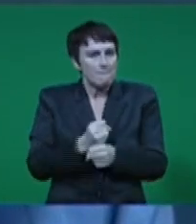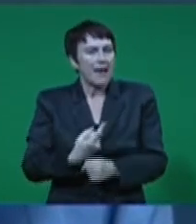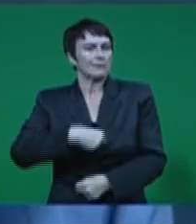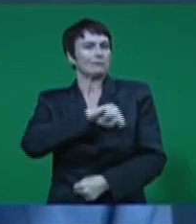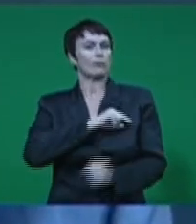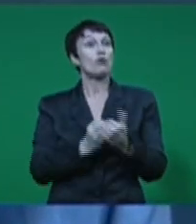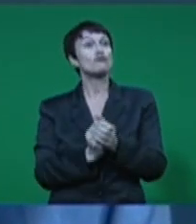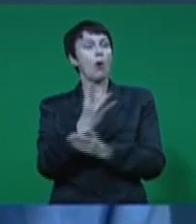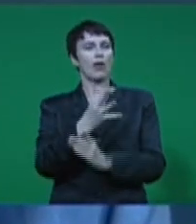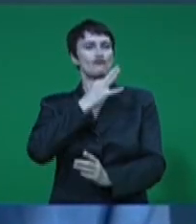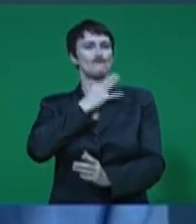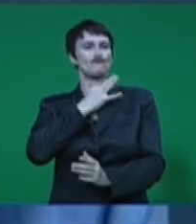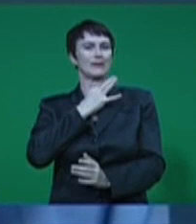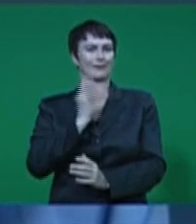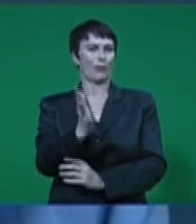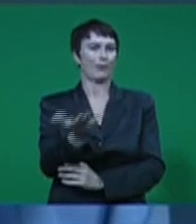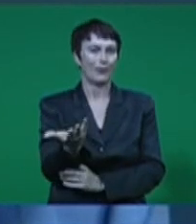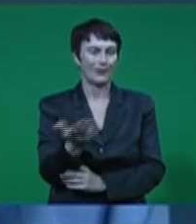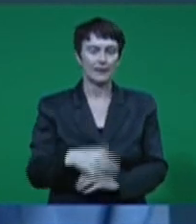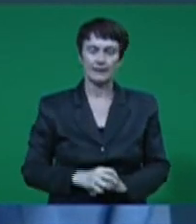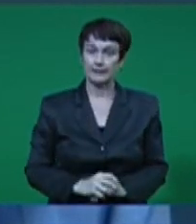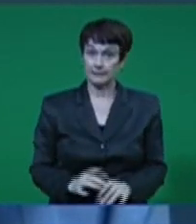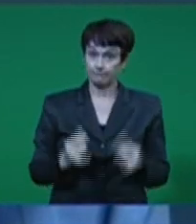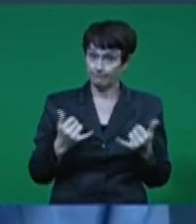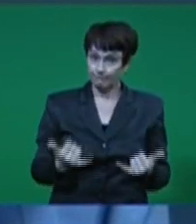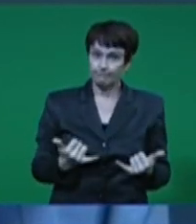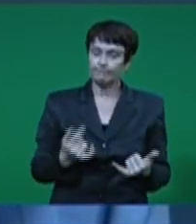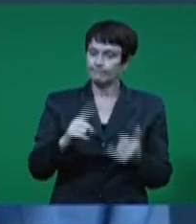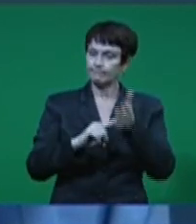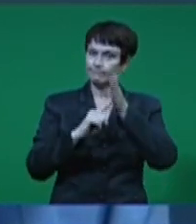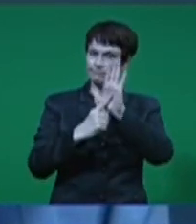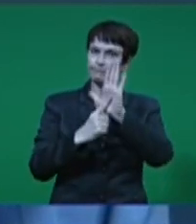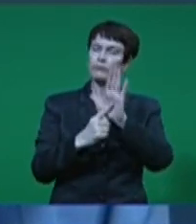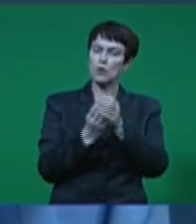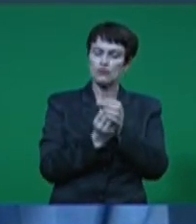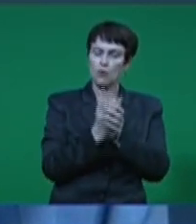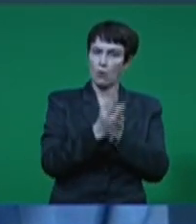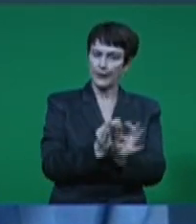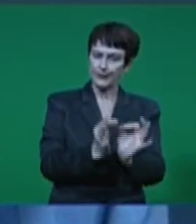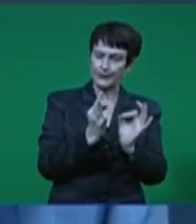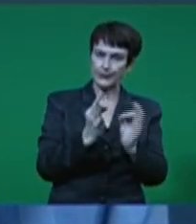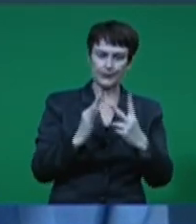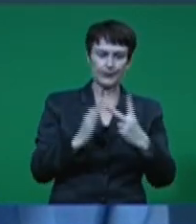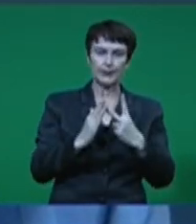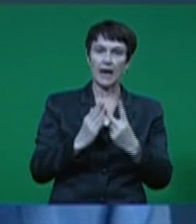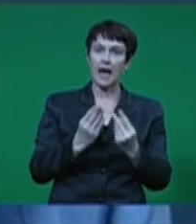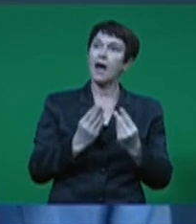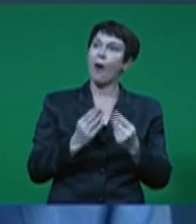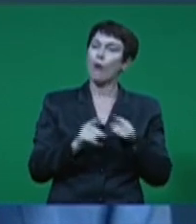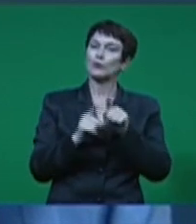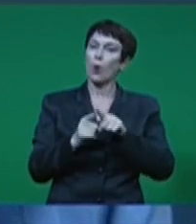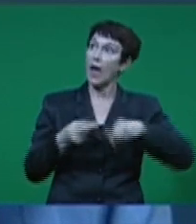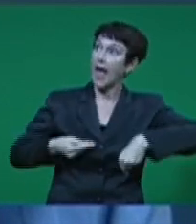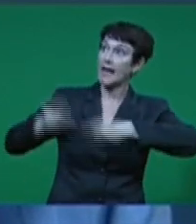The large current account surplus at present reflects good growth and higher prices for exports,